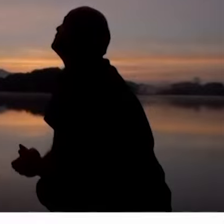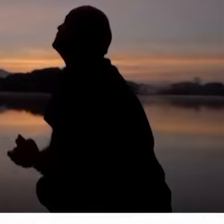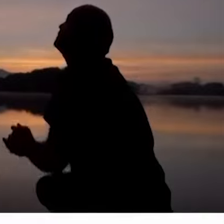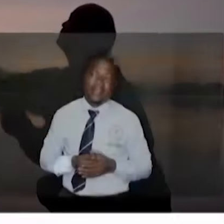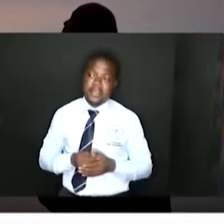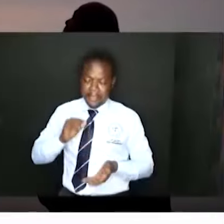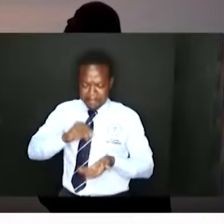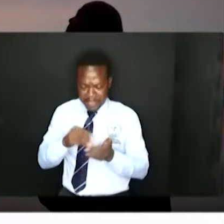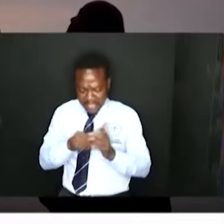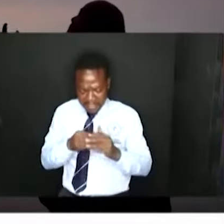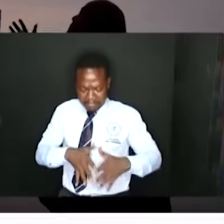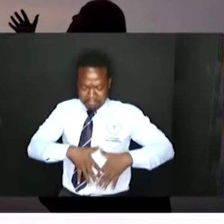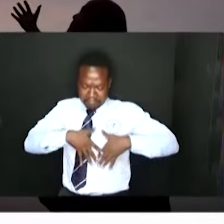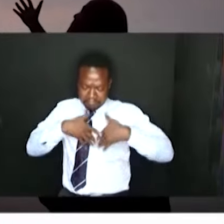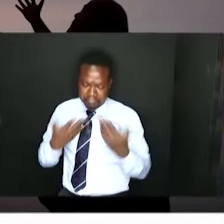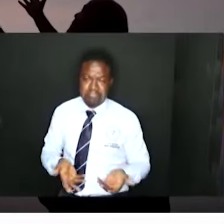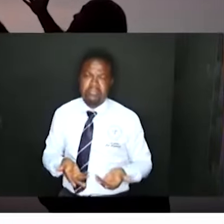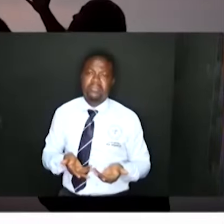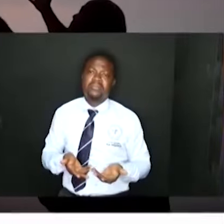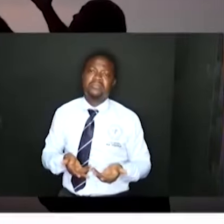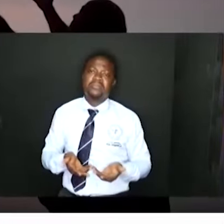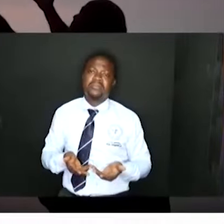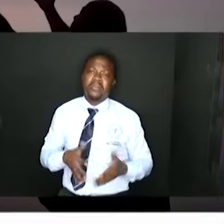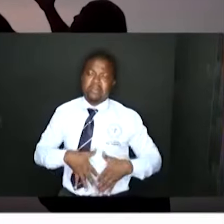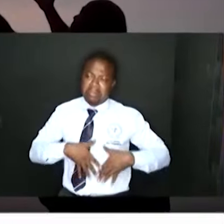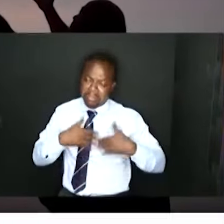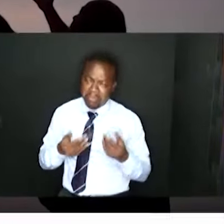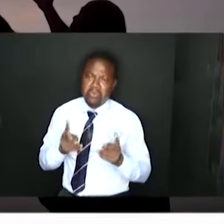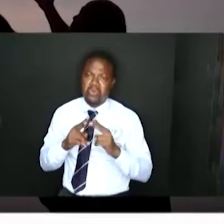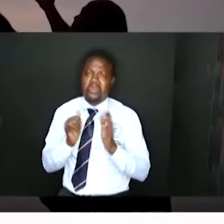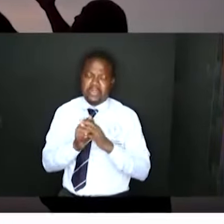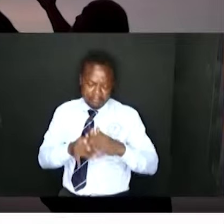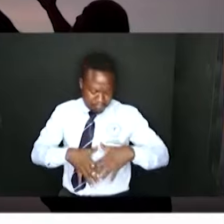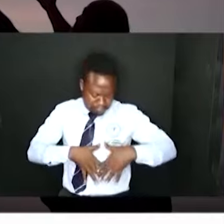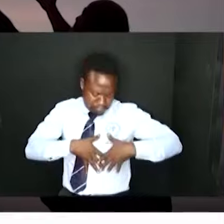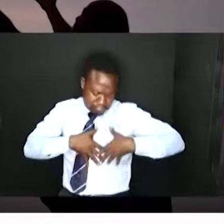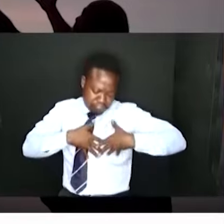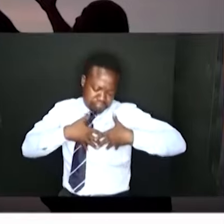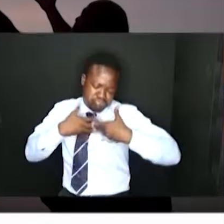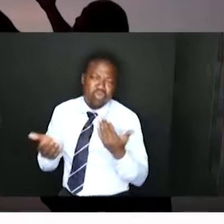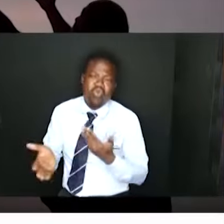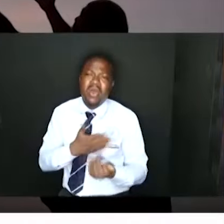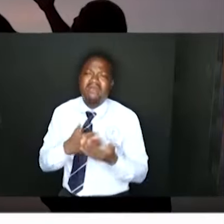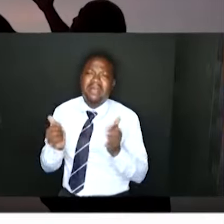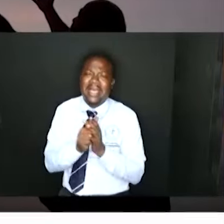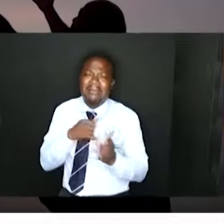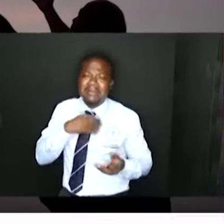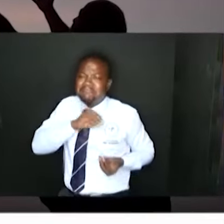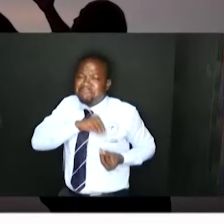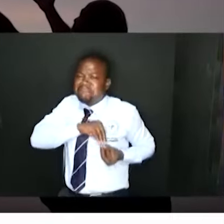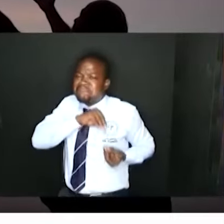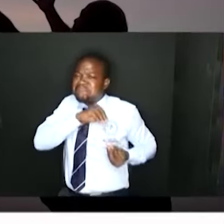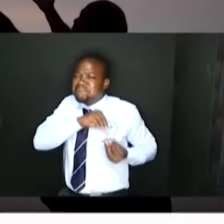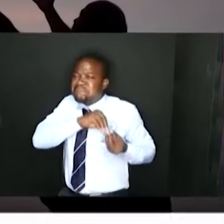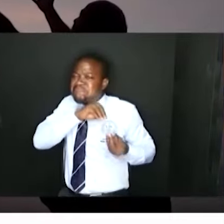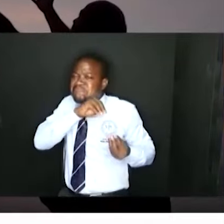facts hitherto suppressed to God. Ah, hey no onipa no ohwie enuo ma bia na wachia so kura firi